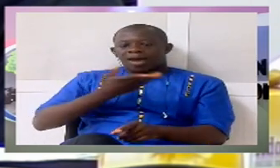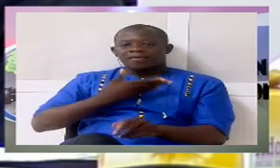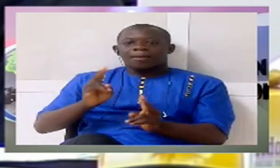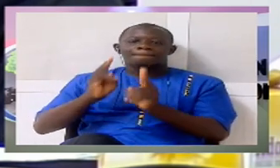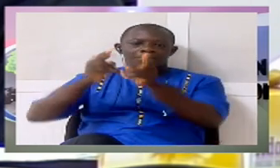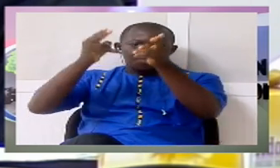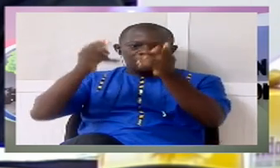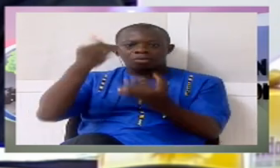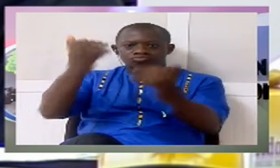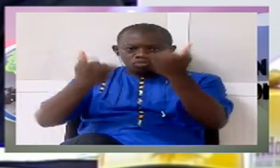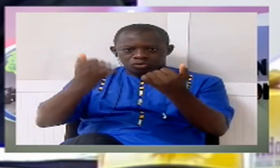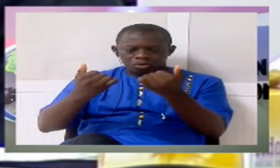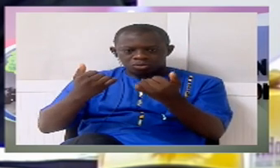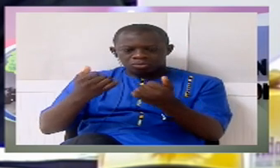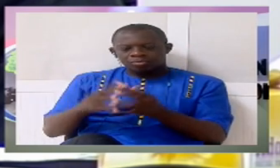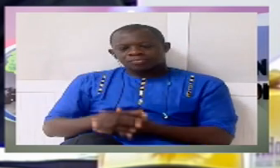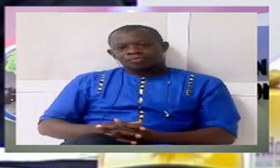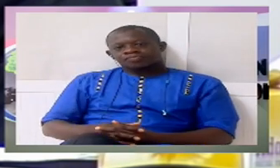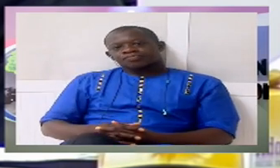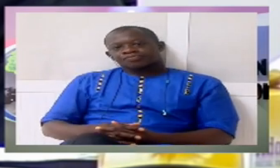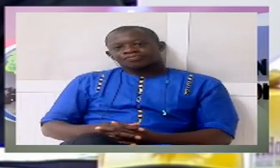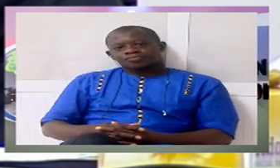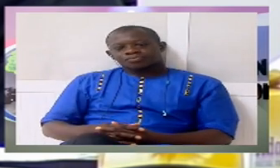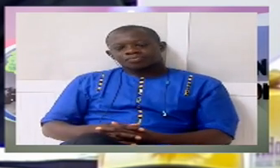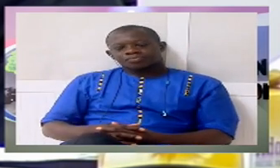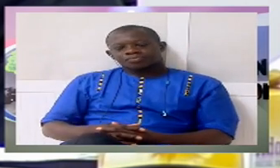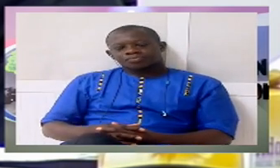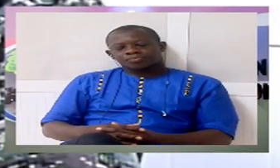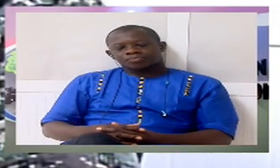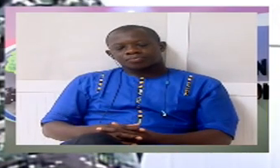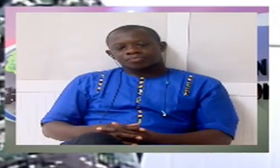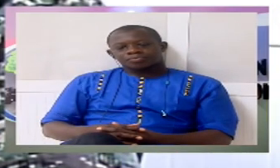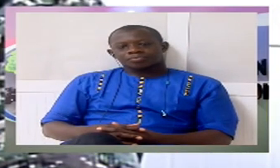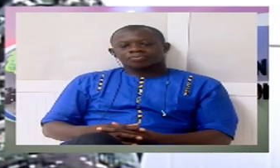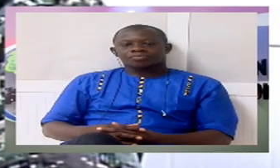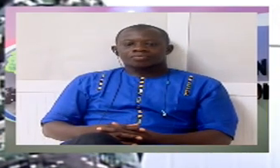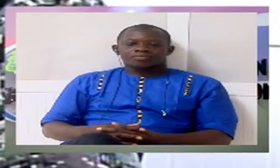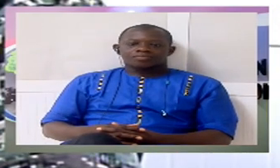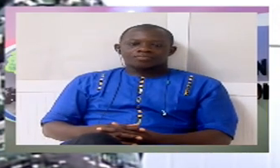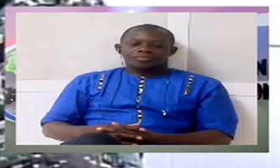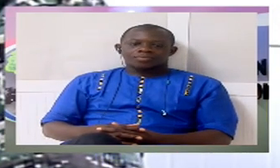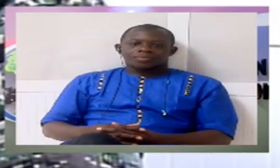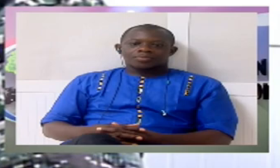a vehicle? Musgade gane, nyineka chi convoy bi fetel nen moto.